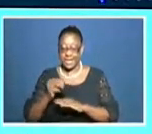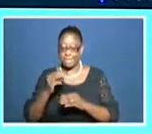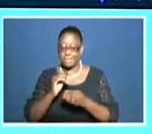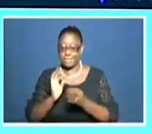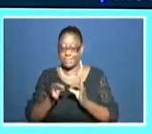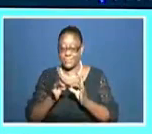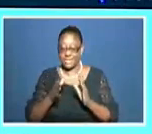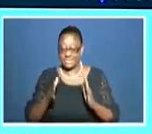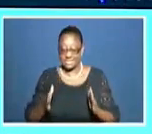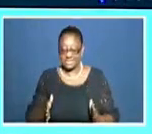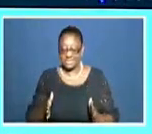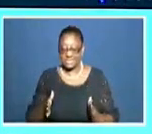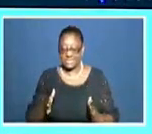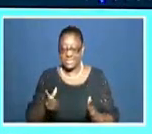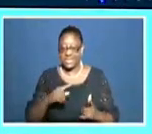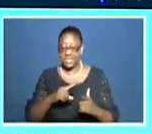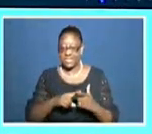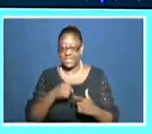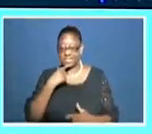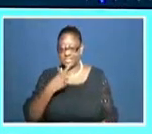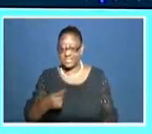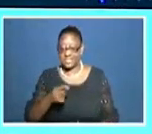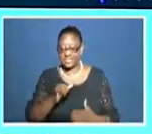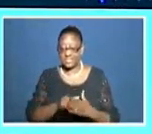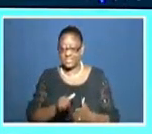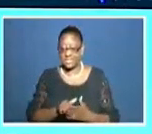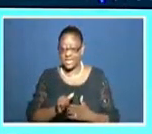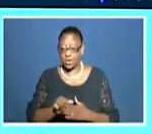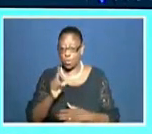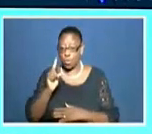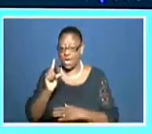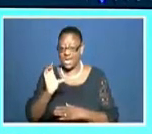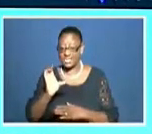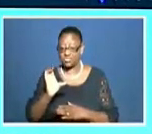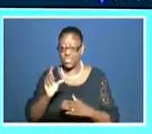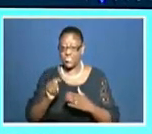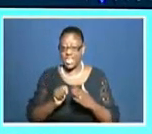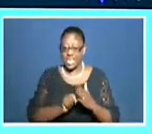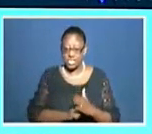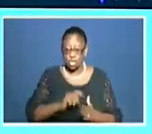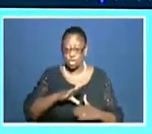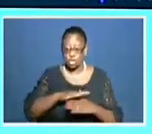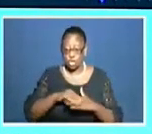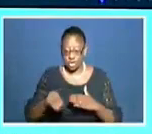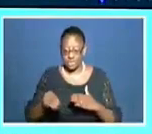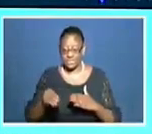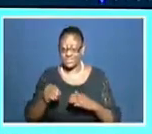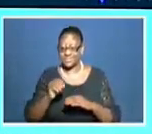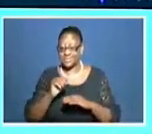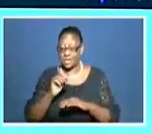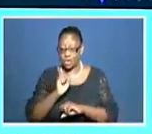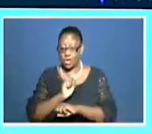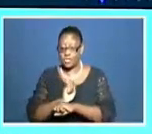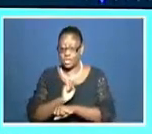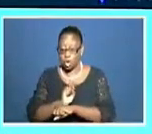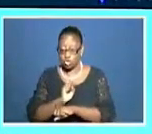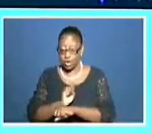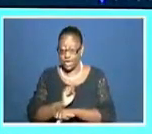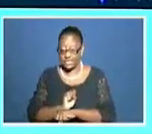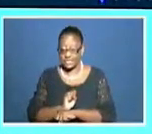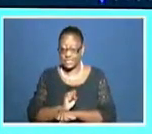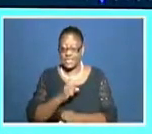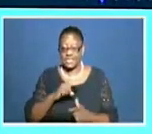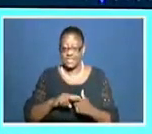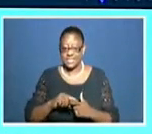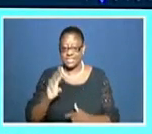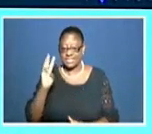audit and subsequent investigation found that Elite was awarded over $100,000 in contracts. Demeritte's 16